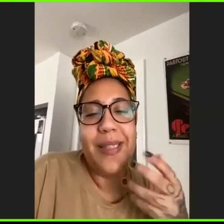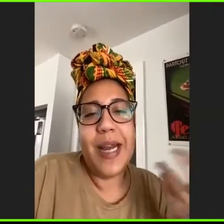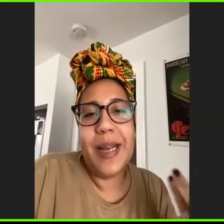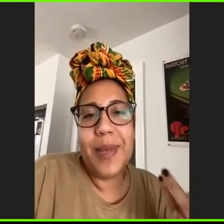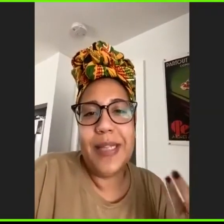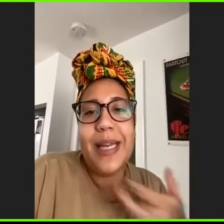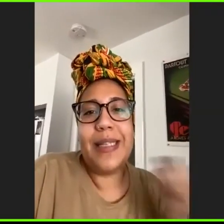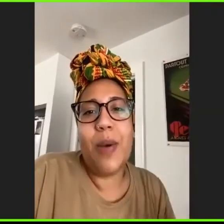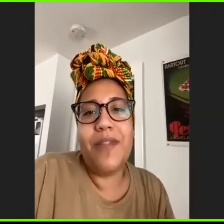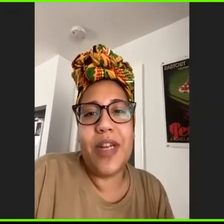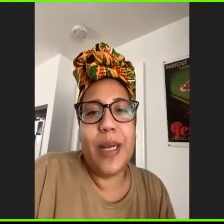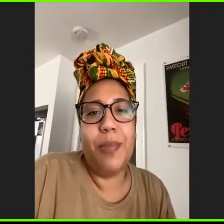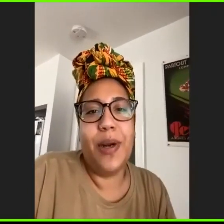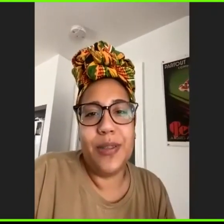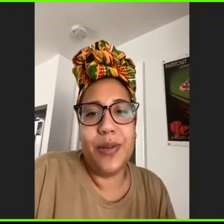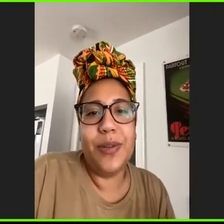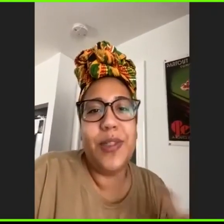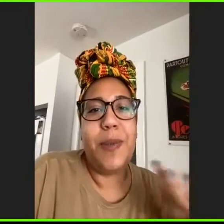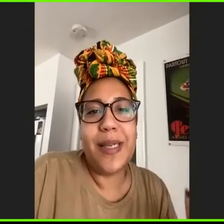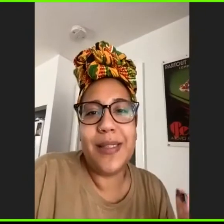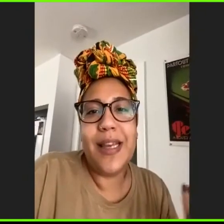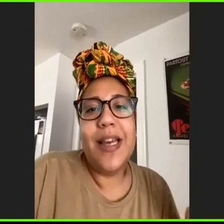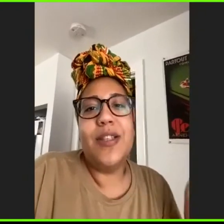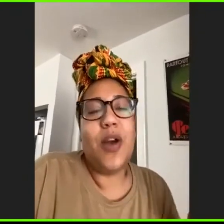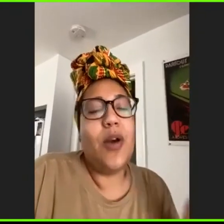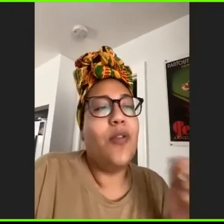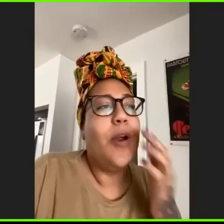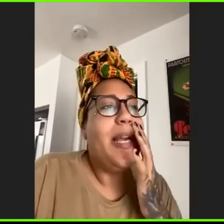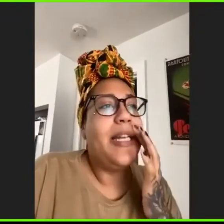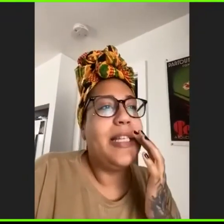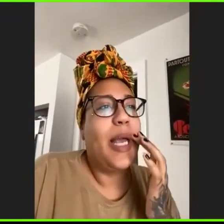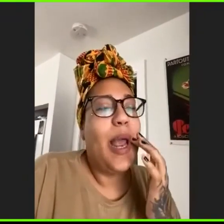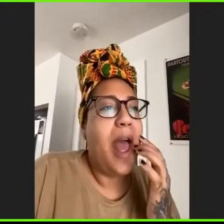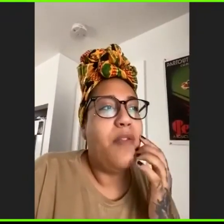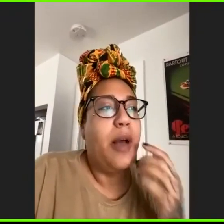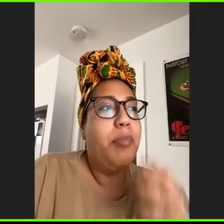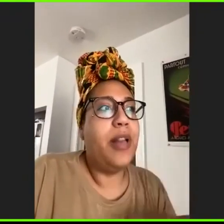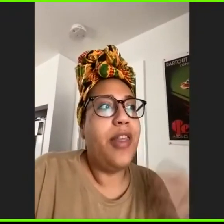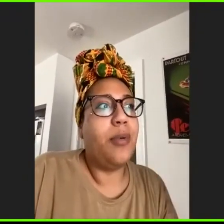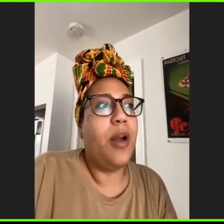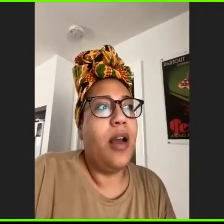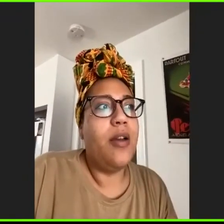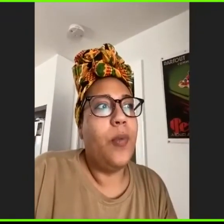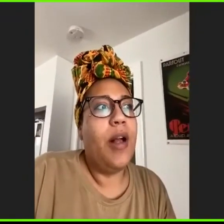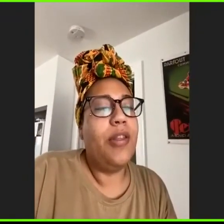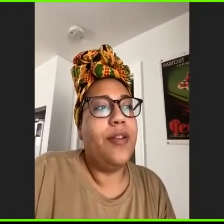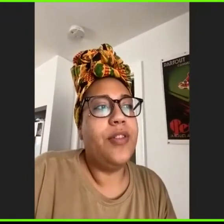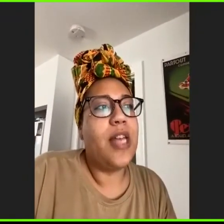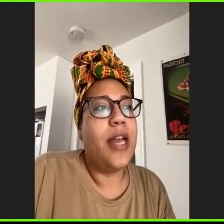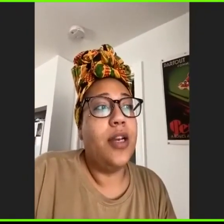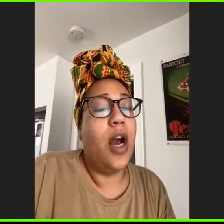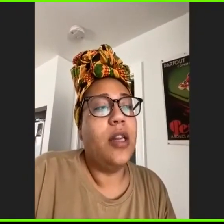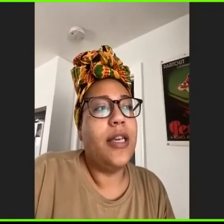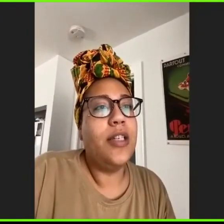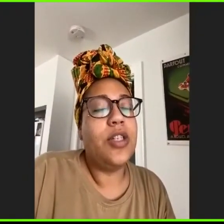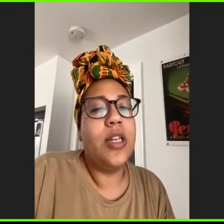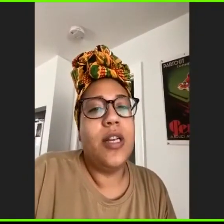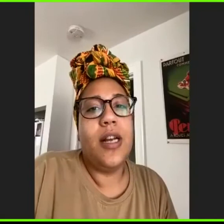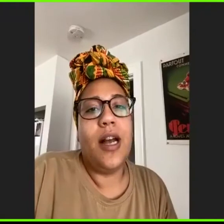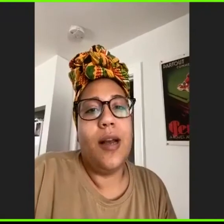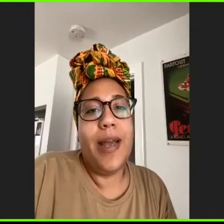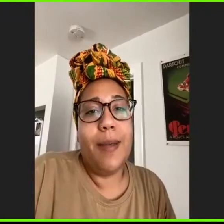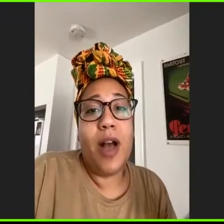like signing, because that's how I've done it in personal space. So for me, it's like I have like a plethora and wealth of sign